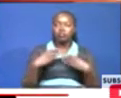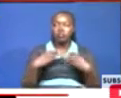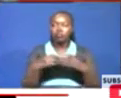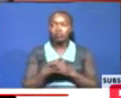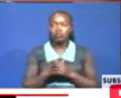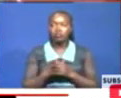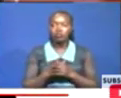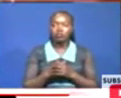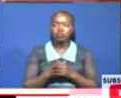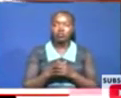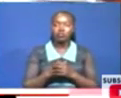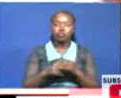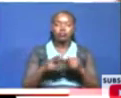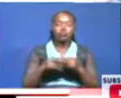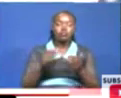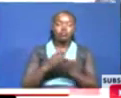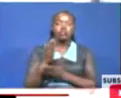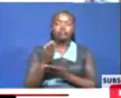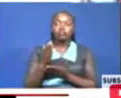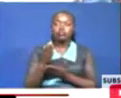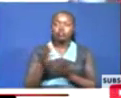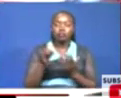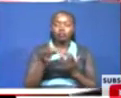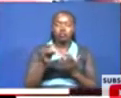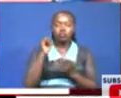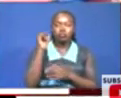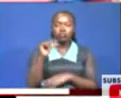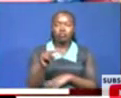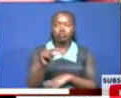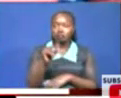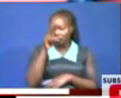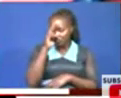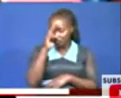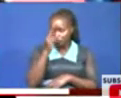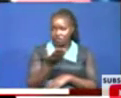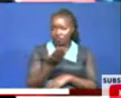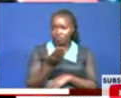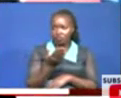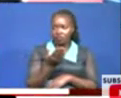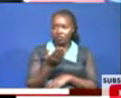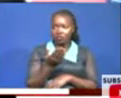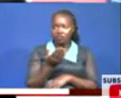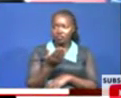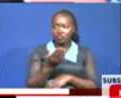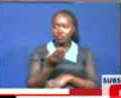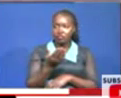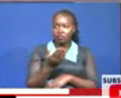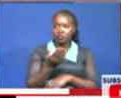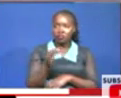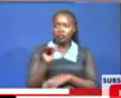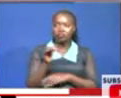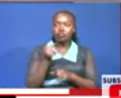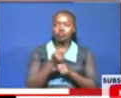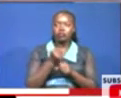Meanwhile, the Senate approved the nomination of Inspector General of Police nominee engineer Japheth Koome, urging him to deal